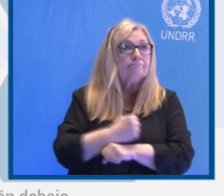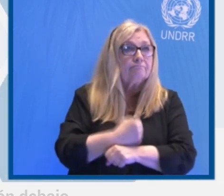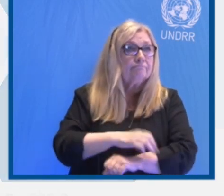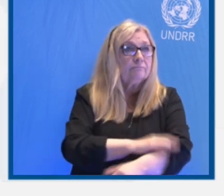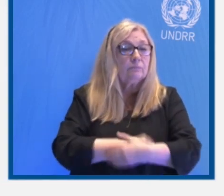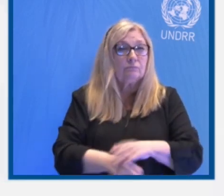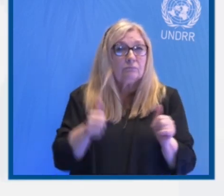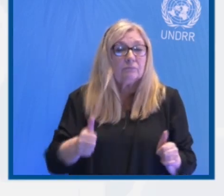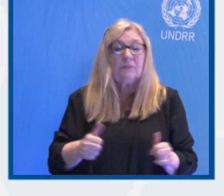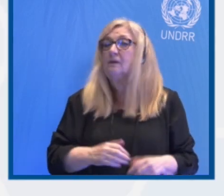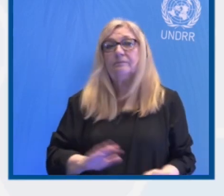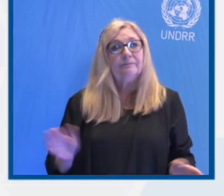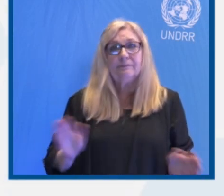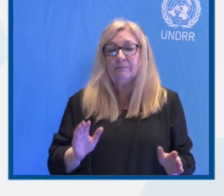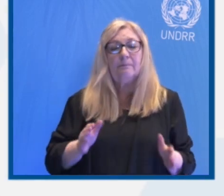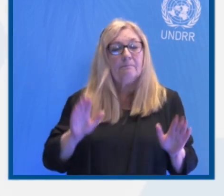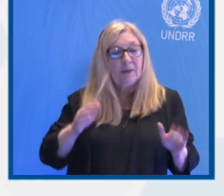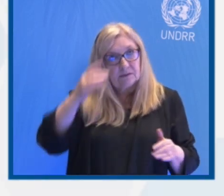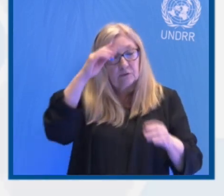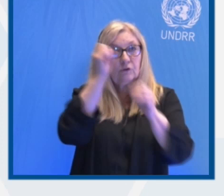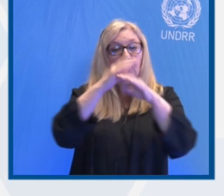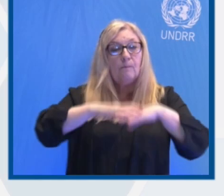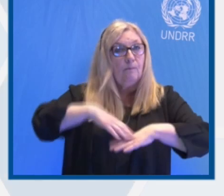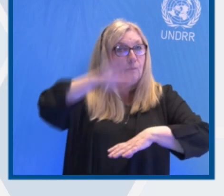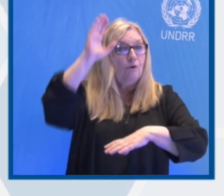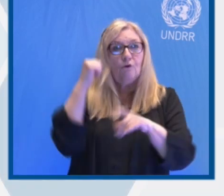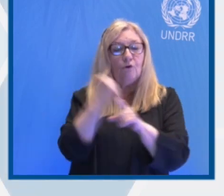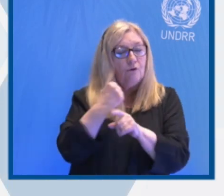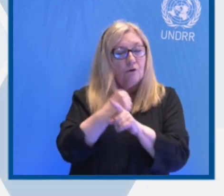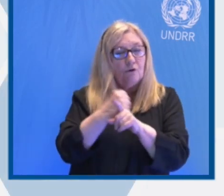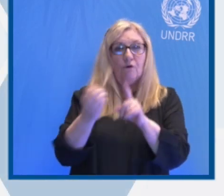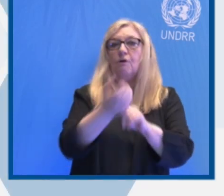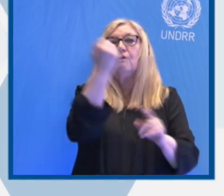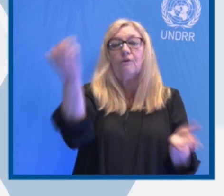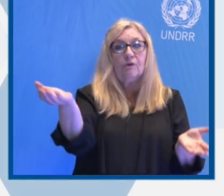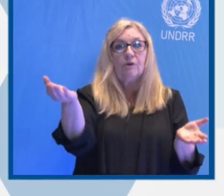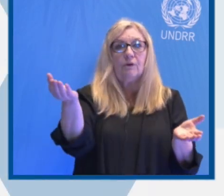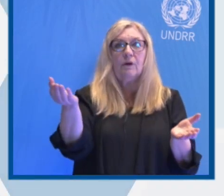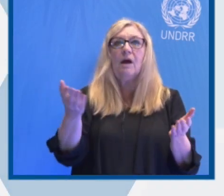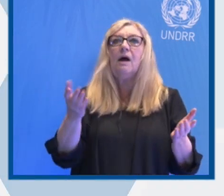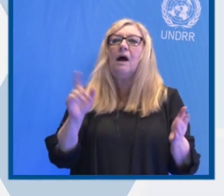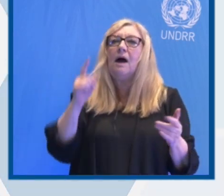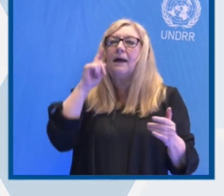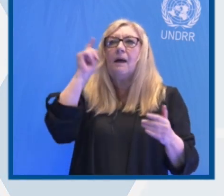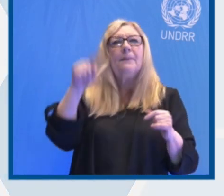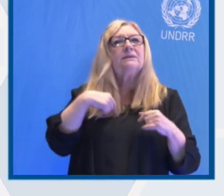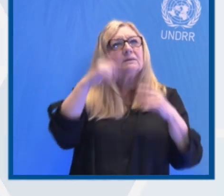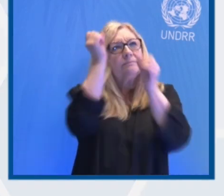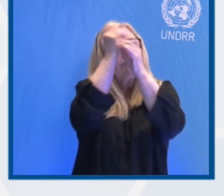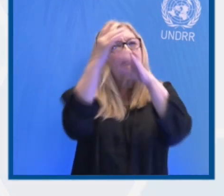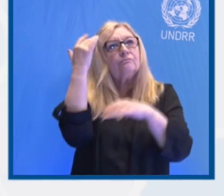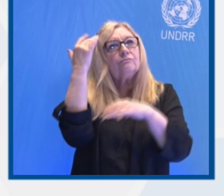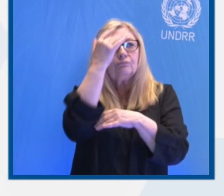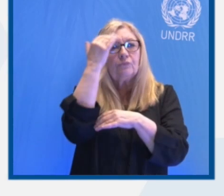second part of the question was about transition risk, and if there are ways that we could think about